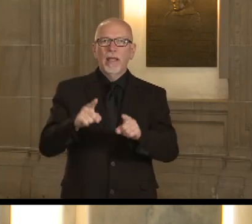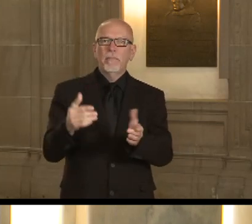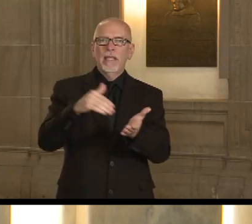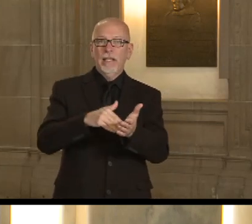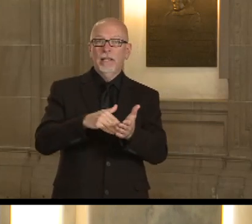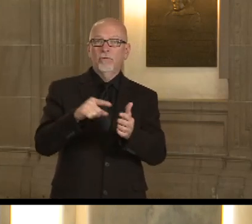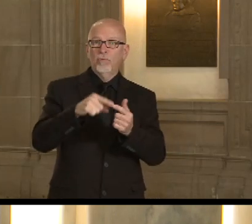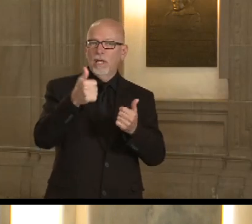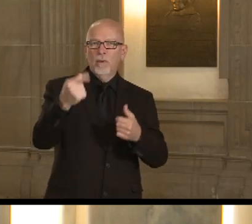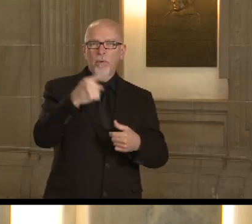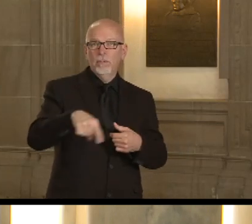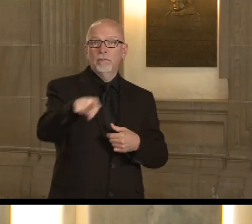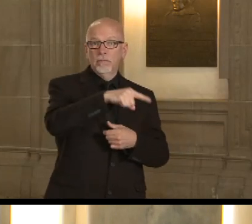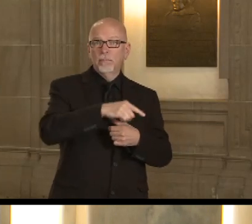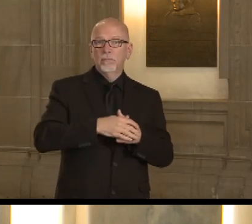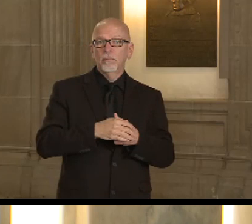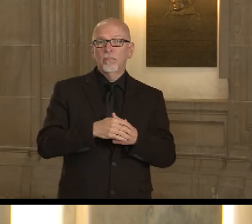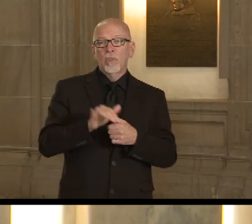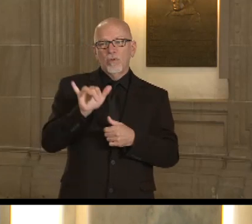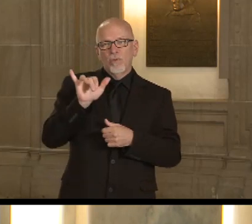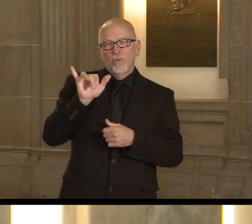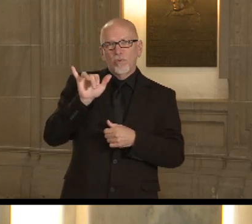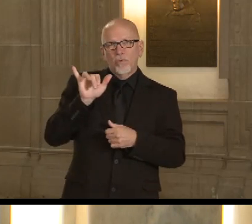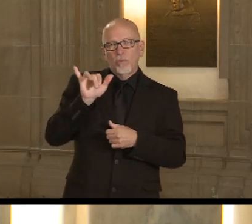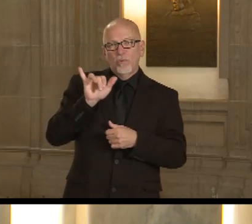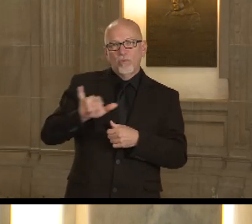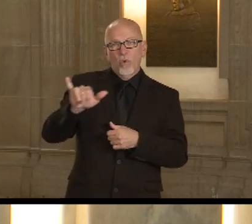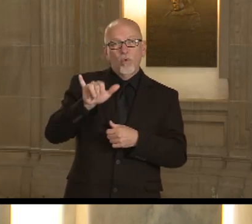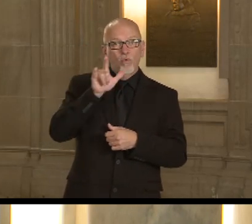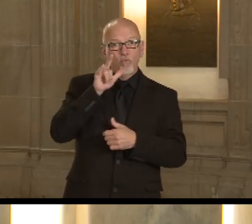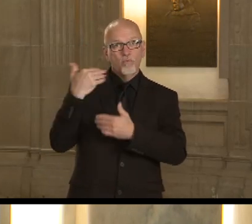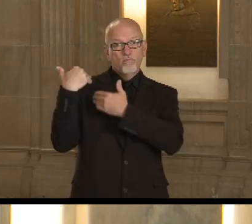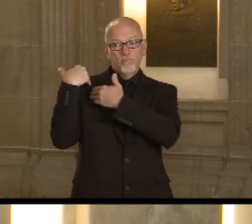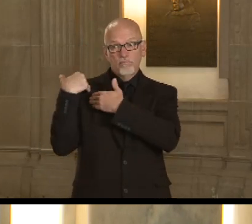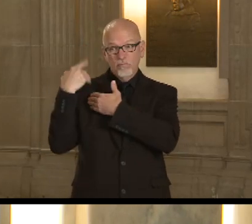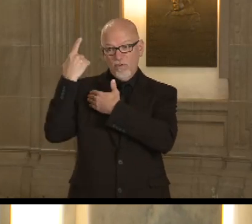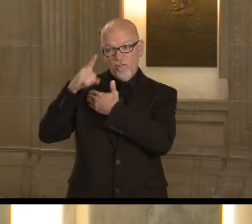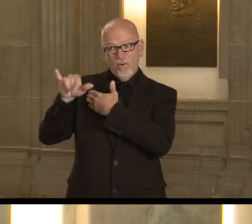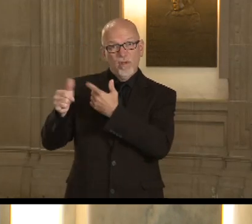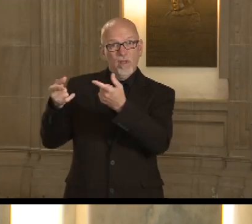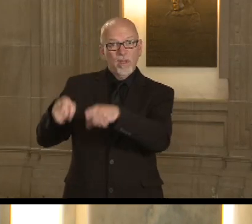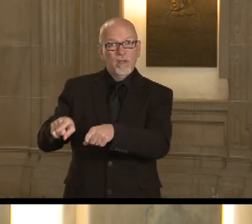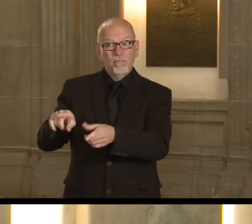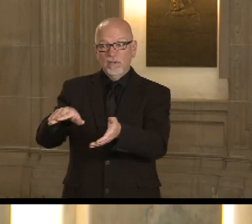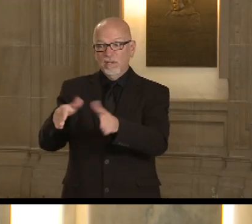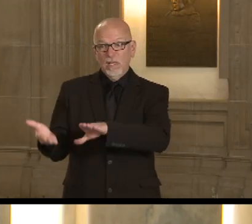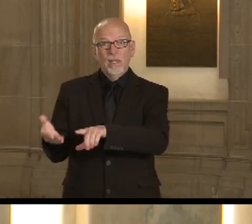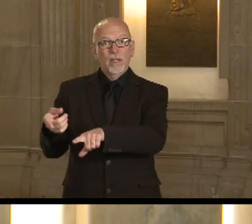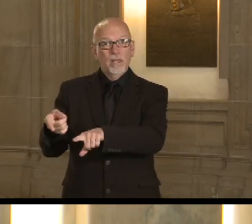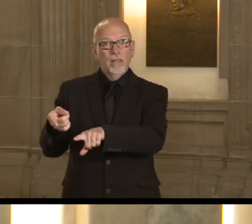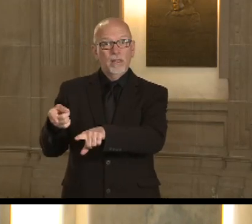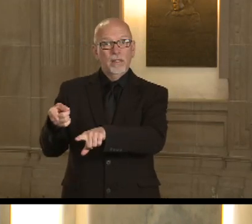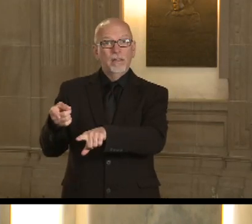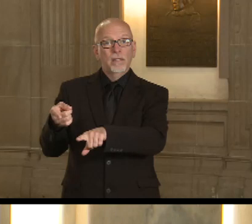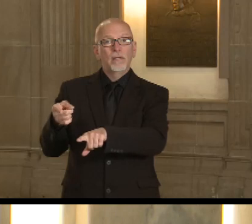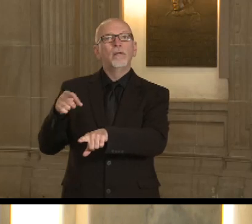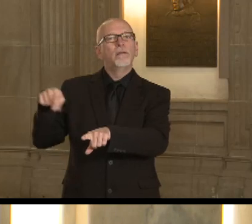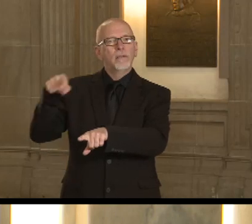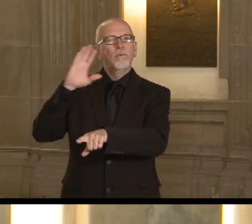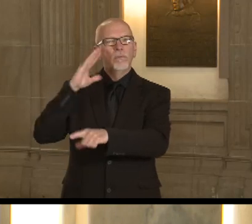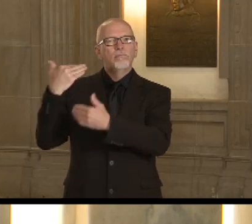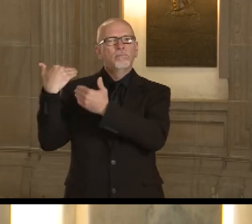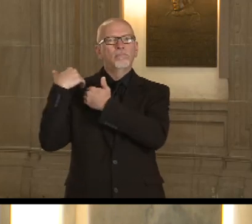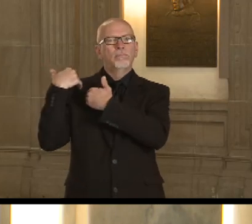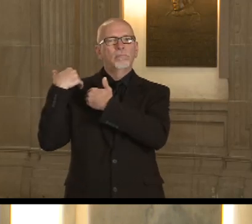again. And those responsible for his loss of life will be held accountable